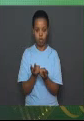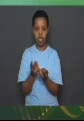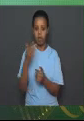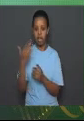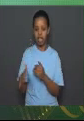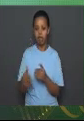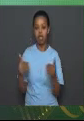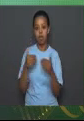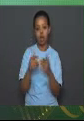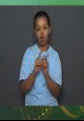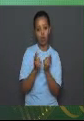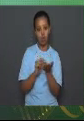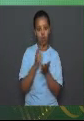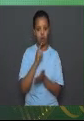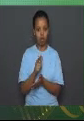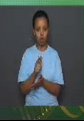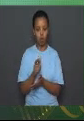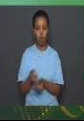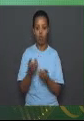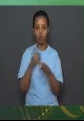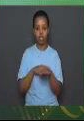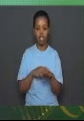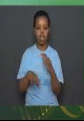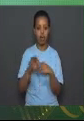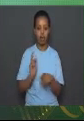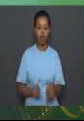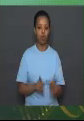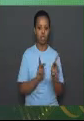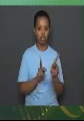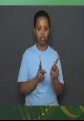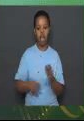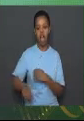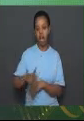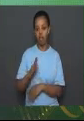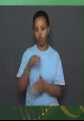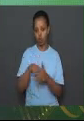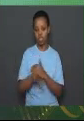pigments commonly found in photosynthesizing plants.